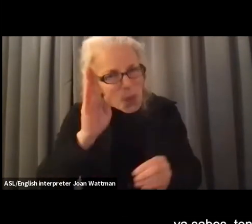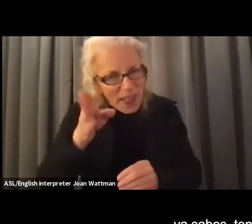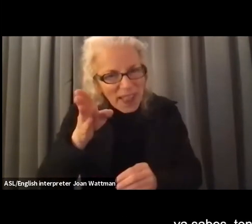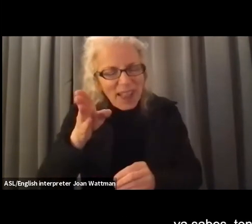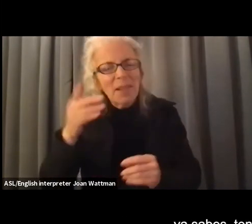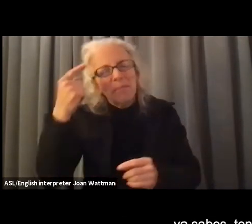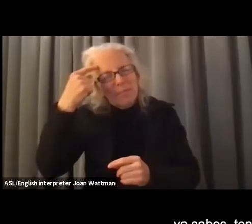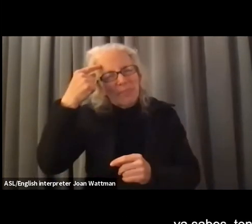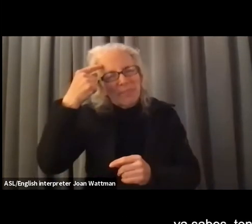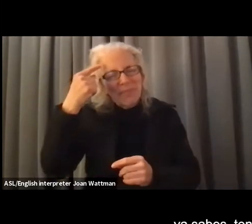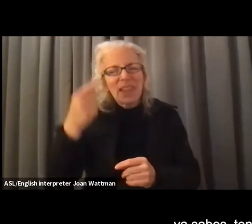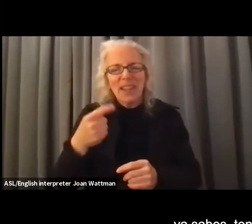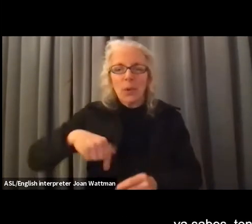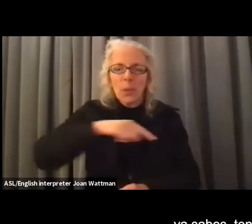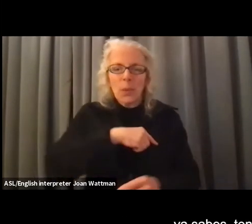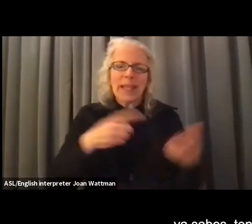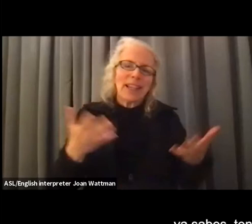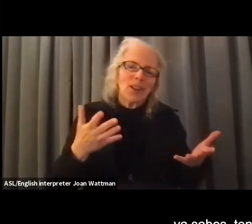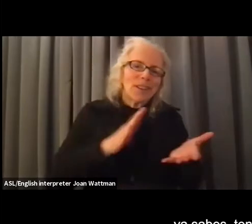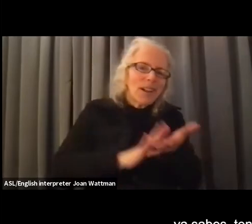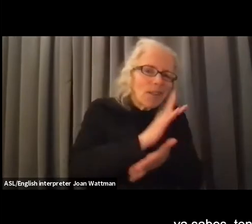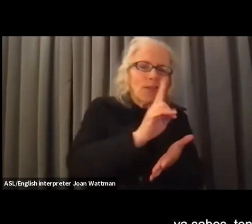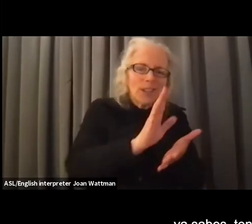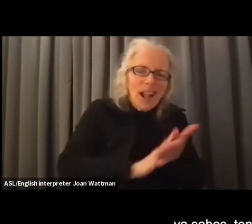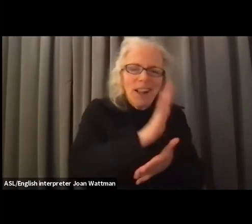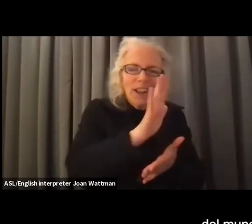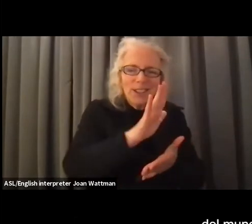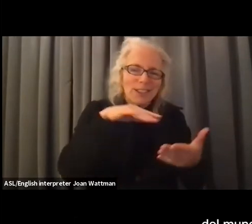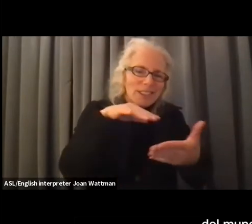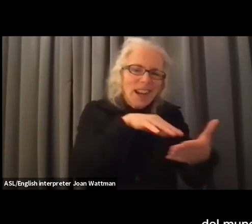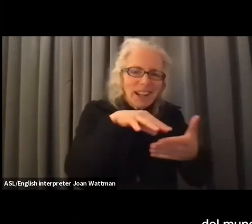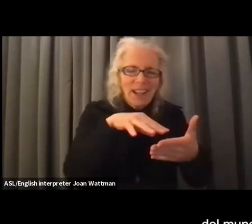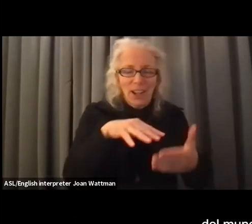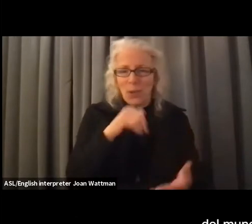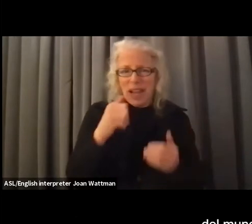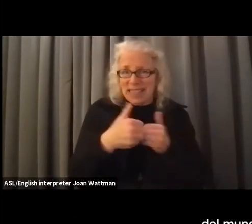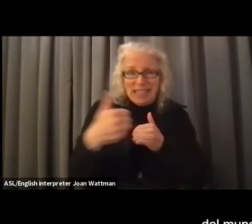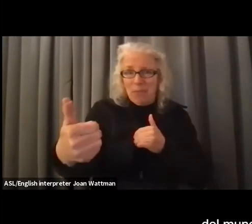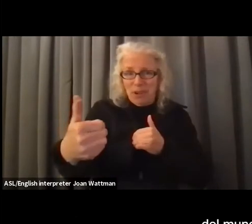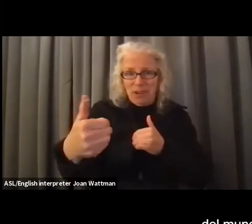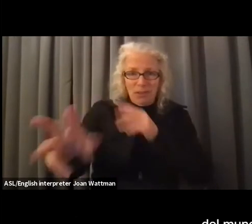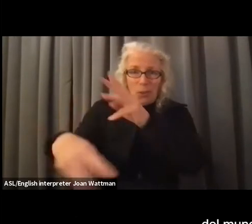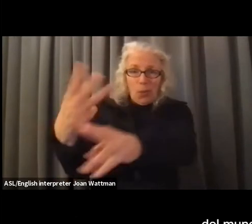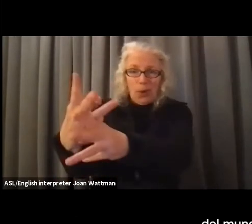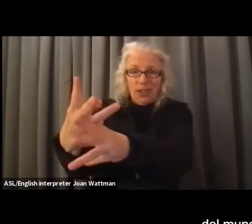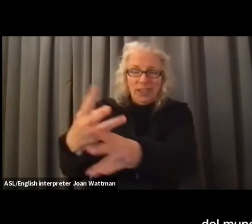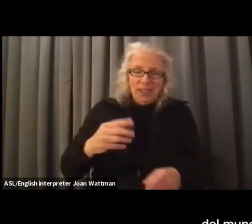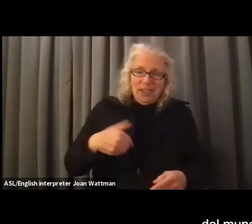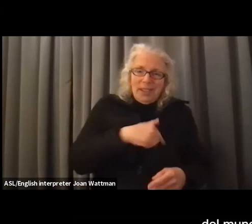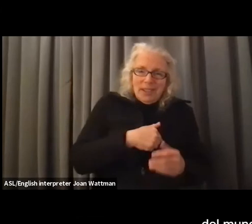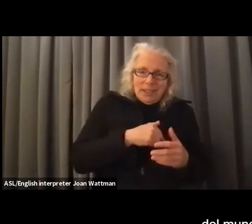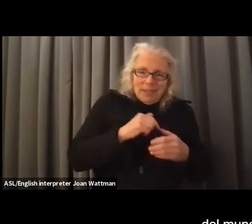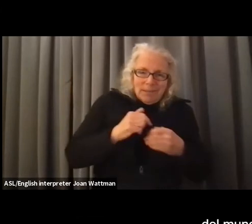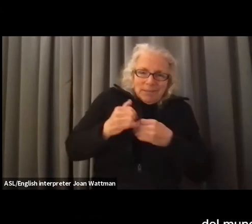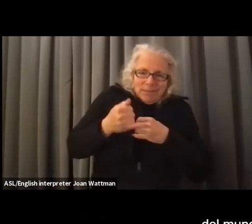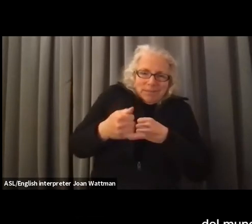have to remember that those of us in the academy are not insulated from the world. Sometimes we get training that suggests we ought